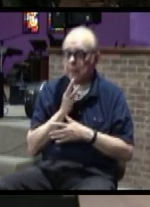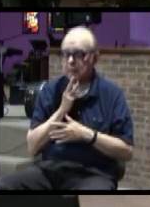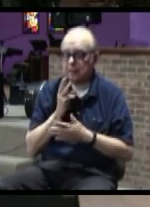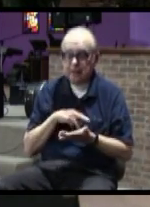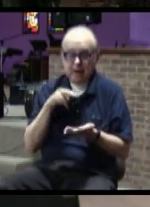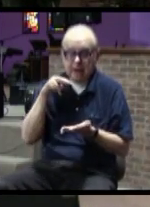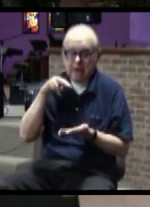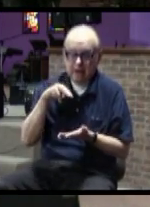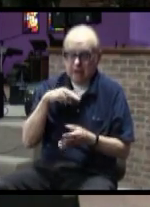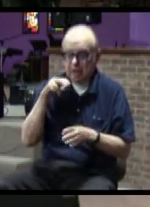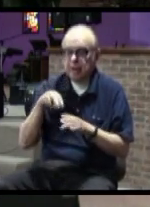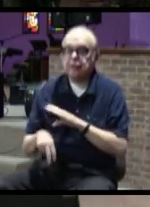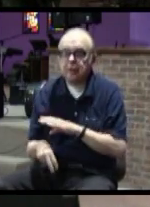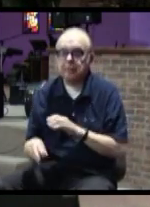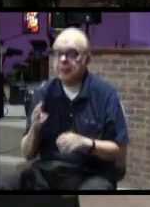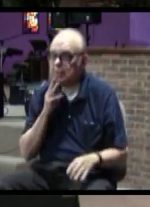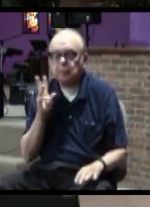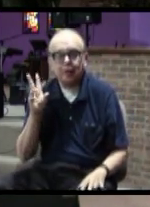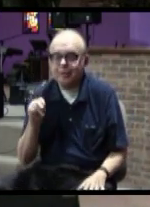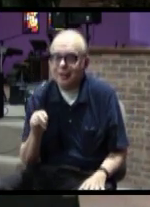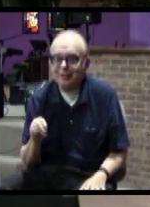Absolutely. But was I jumping in it? No.